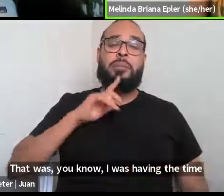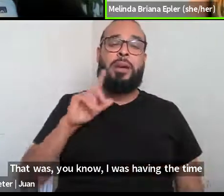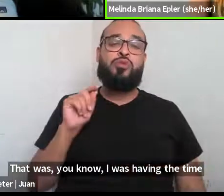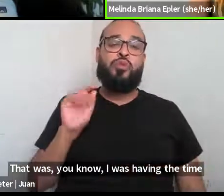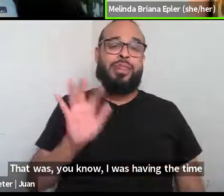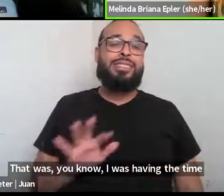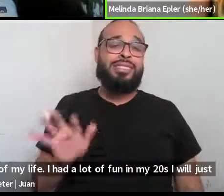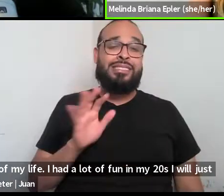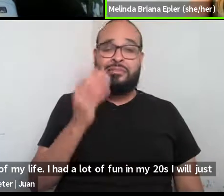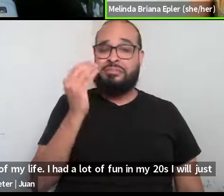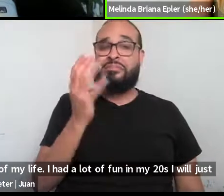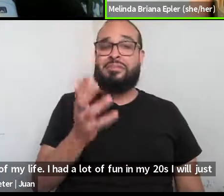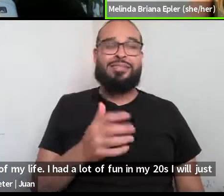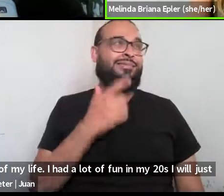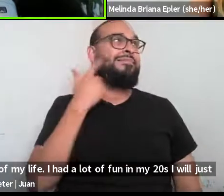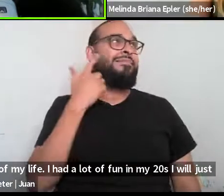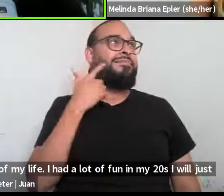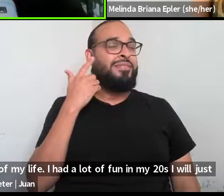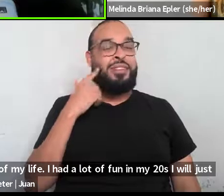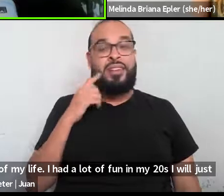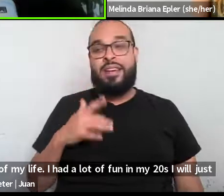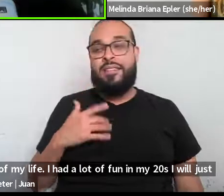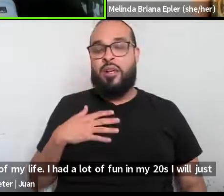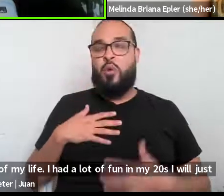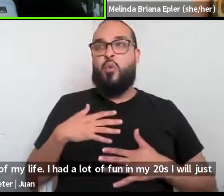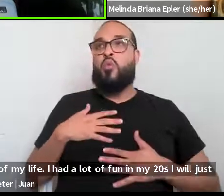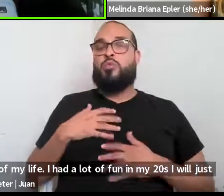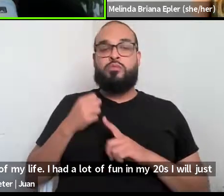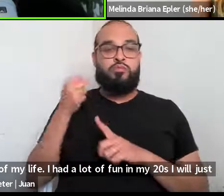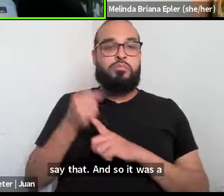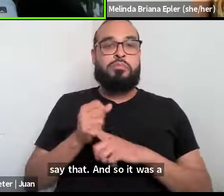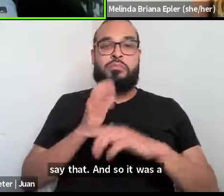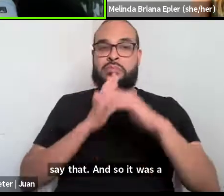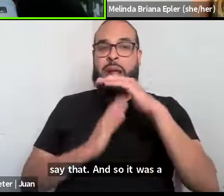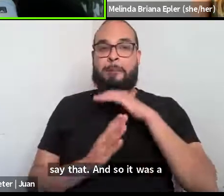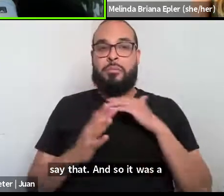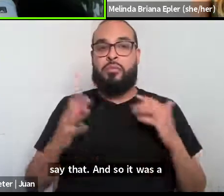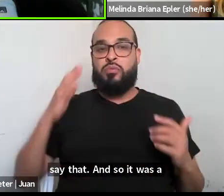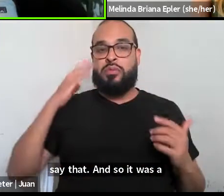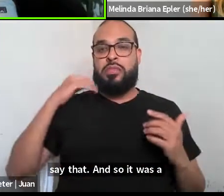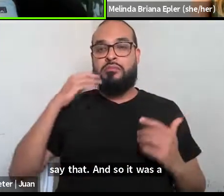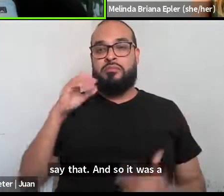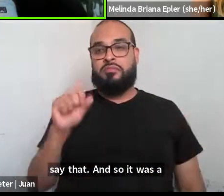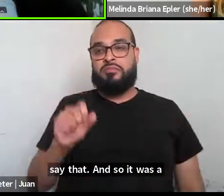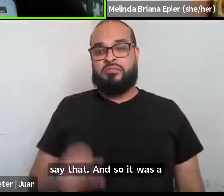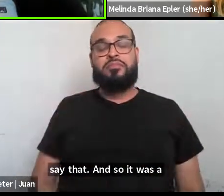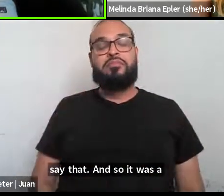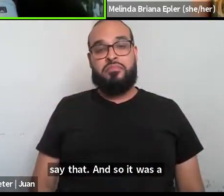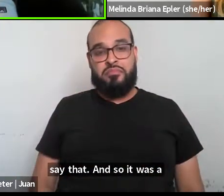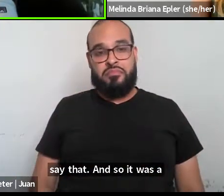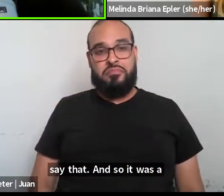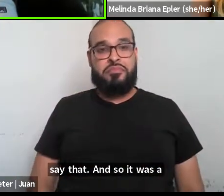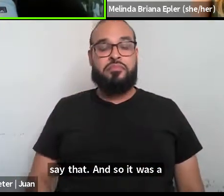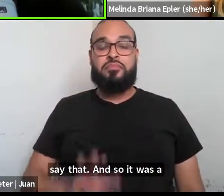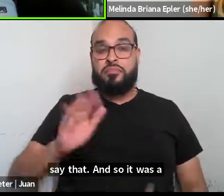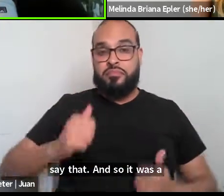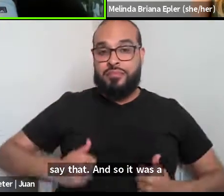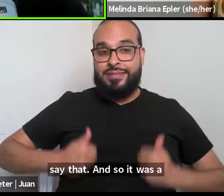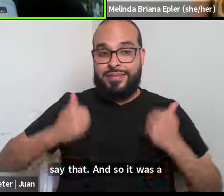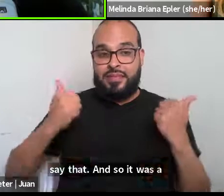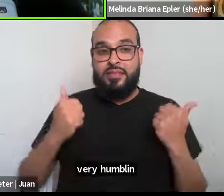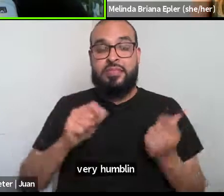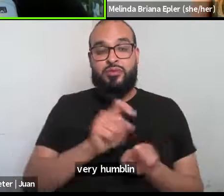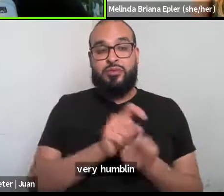And so it was a very humbling experience in terms of, having your life